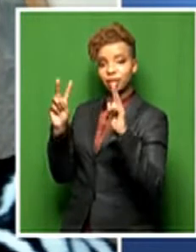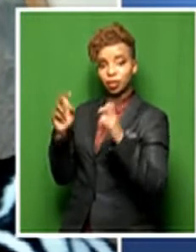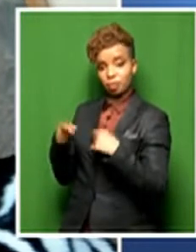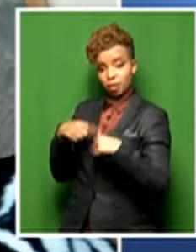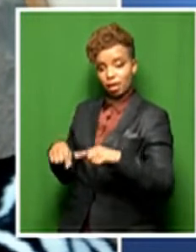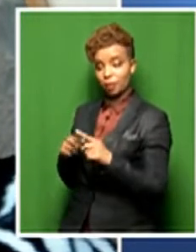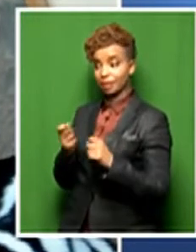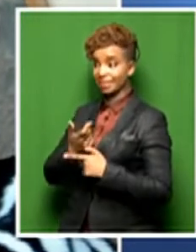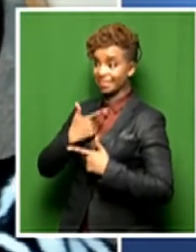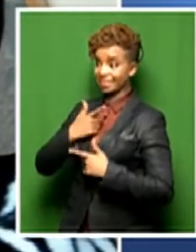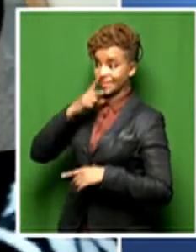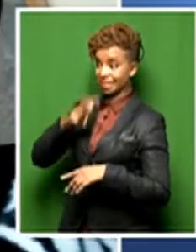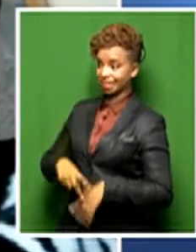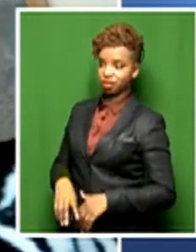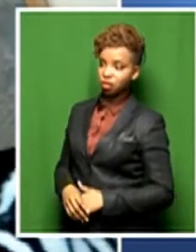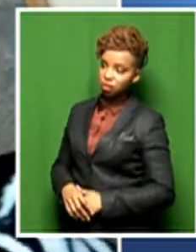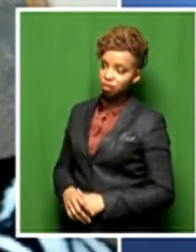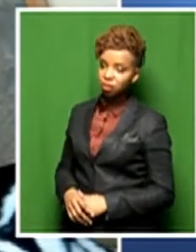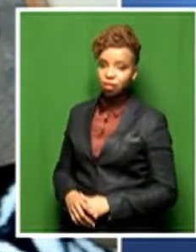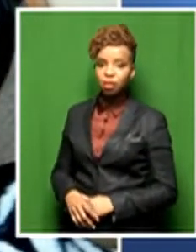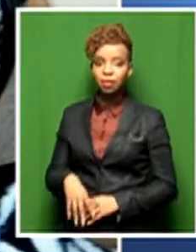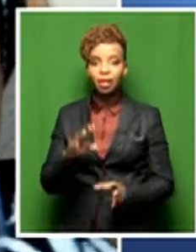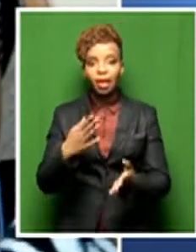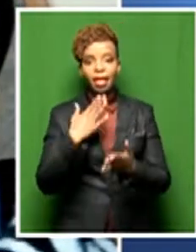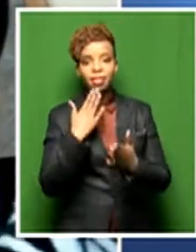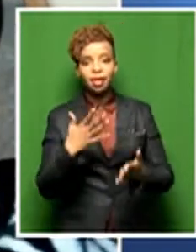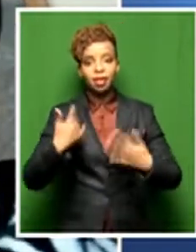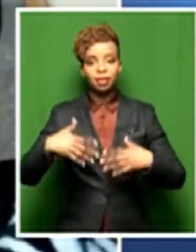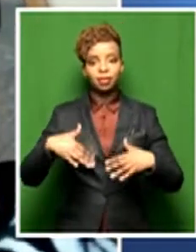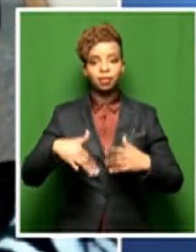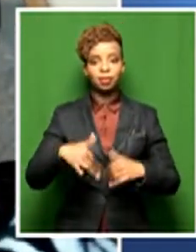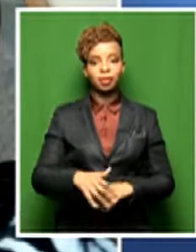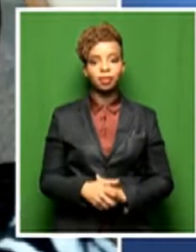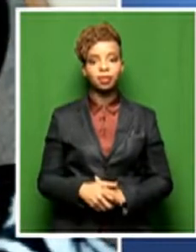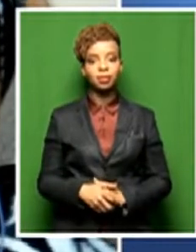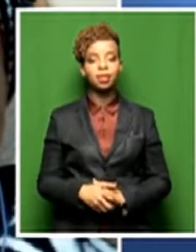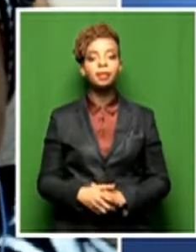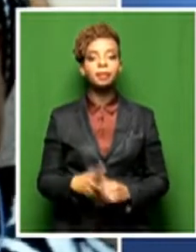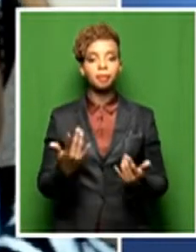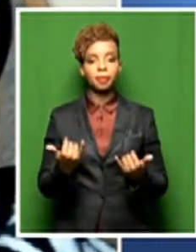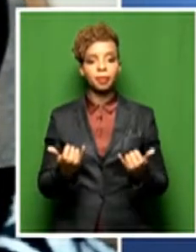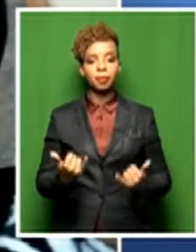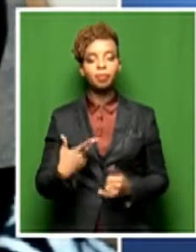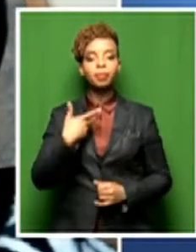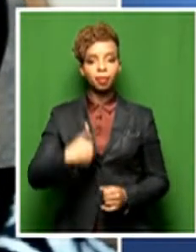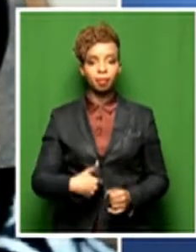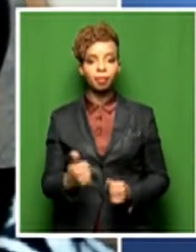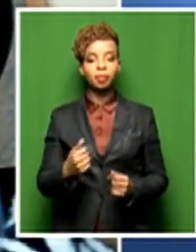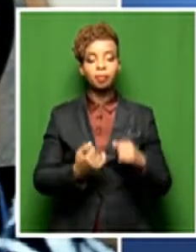Thank you very much, Desiree. I'm humbled and honored to be part and parcel of this discussion. Happy Women's Month in to any you.